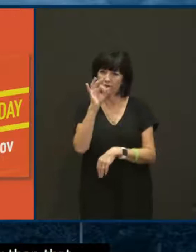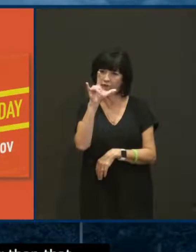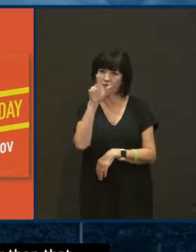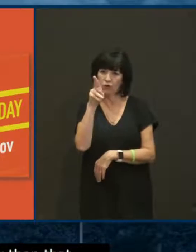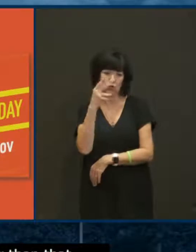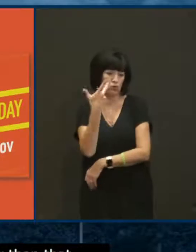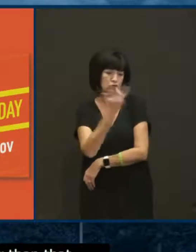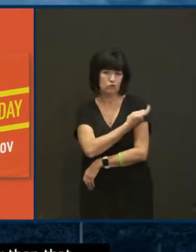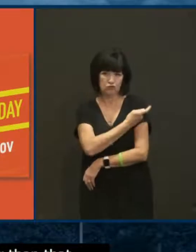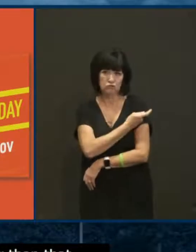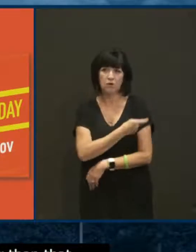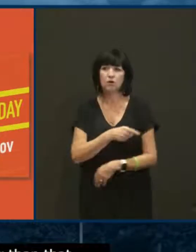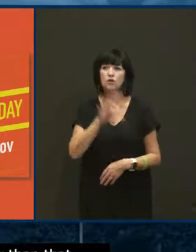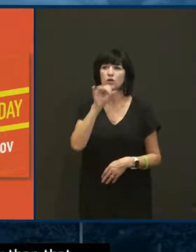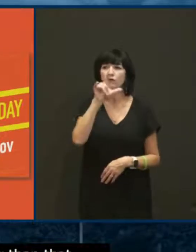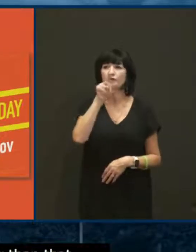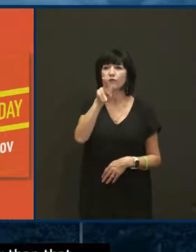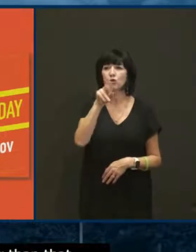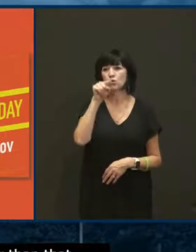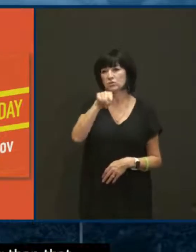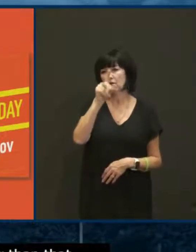get your vaccine information,